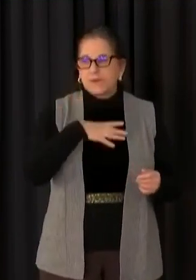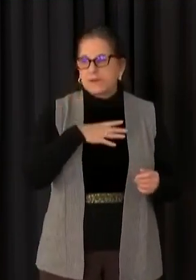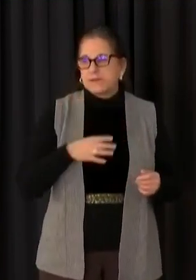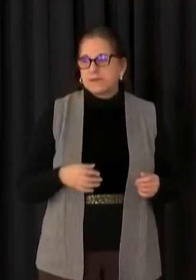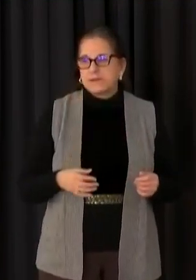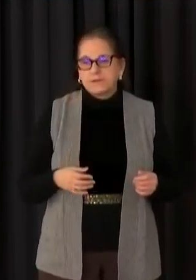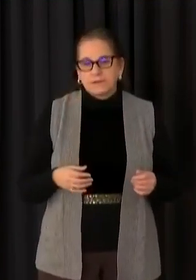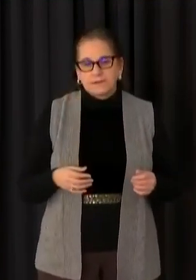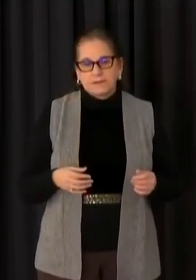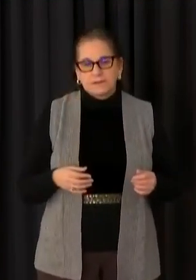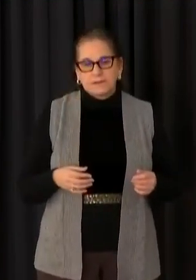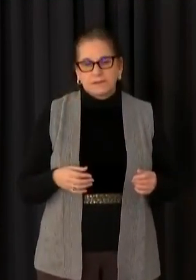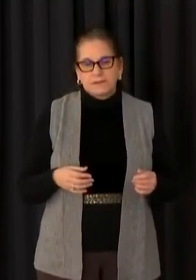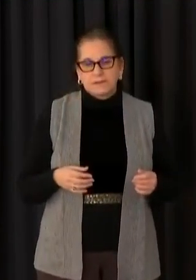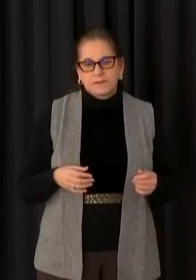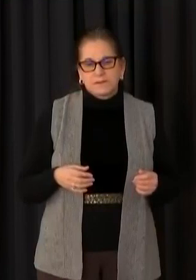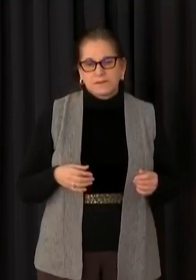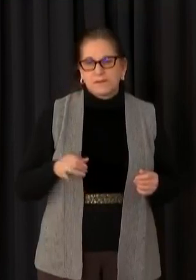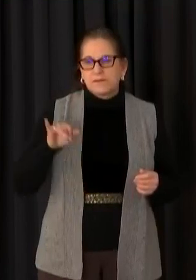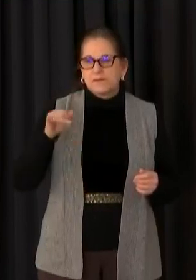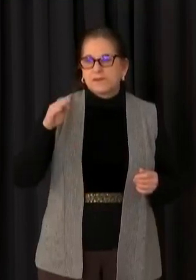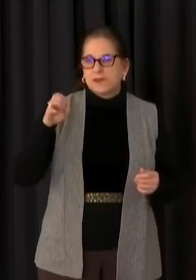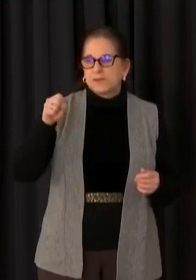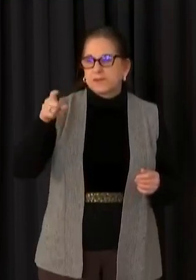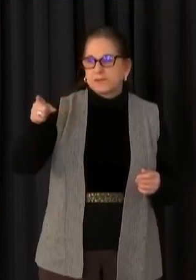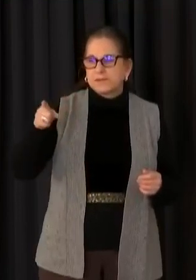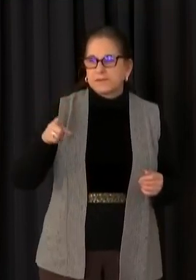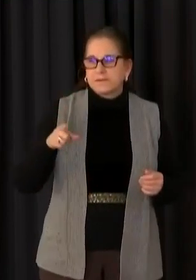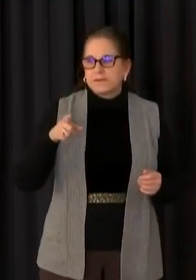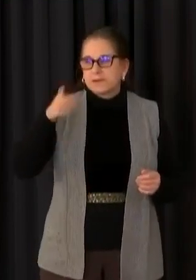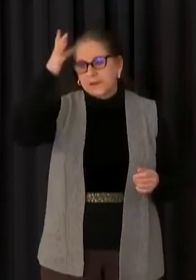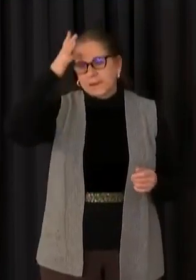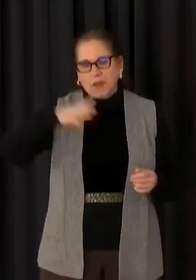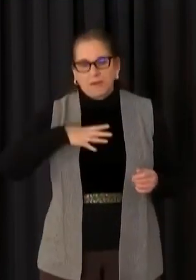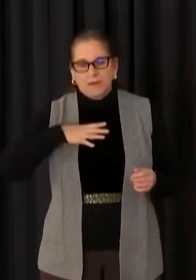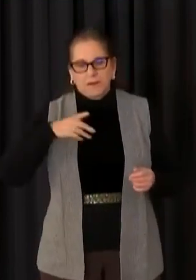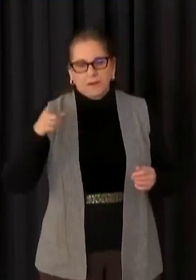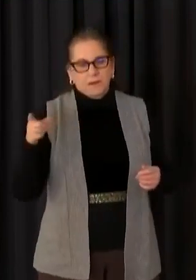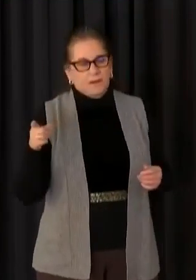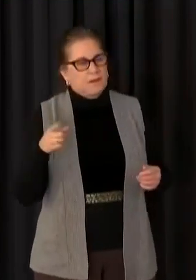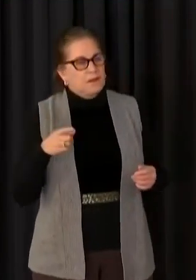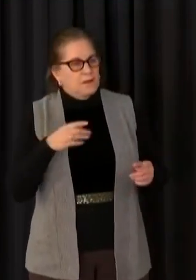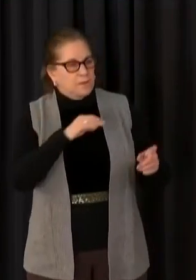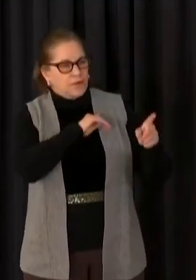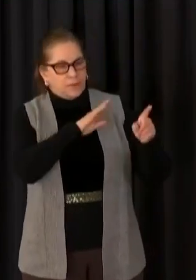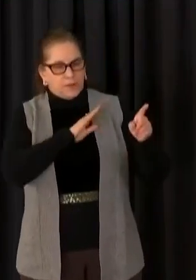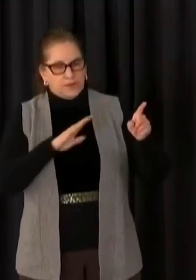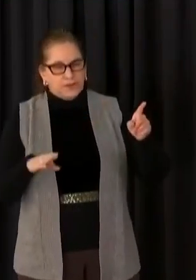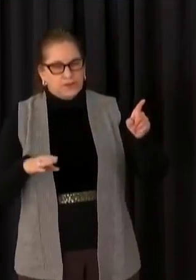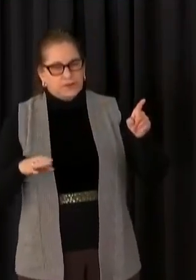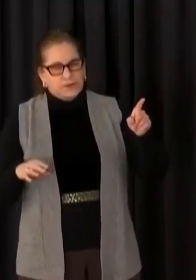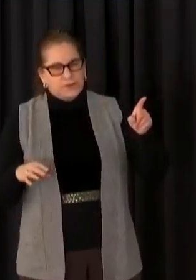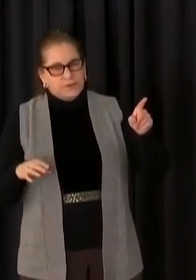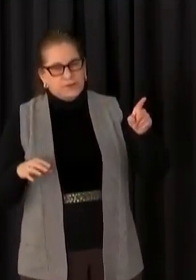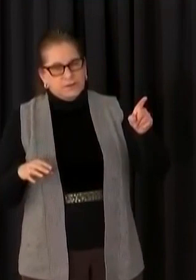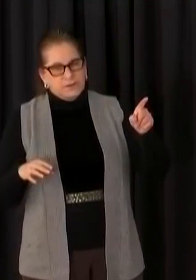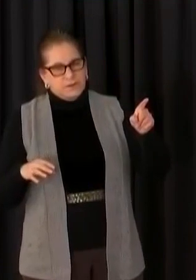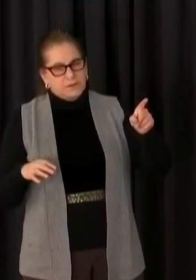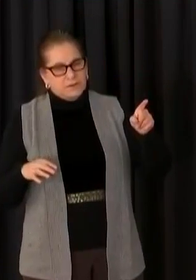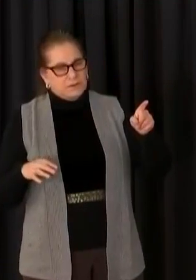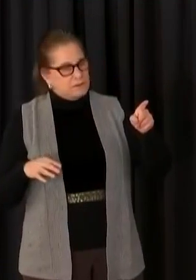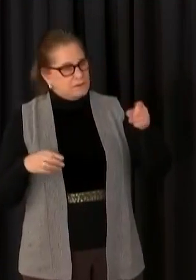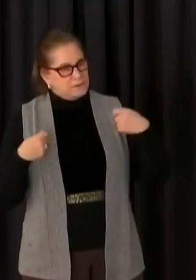Yes, sir, James. Mayor Bowser, Dr. Nesbitt, it is noted that you all are wearing red on this particular